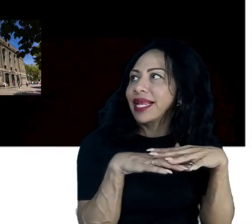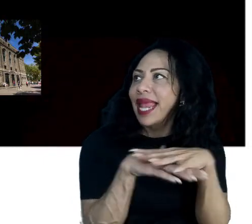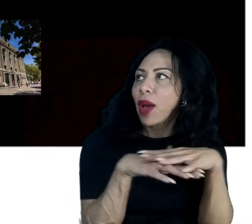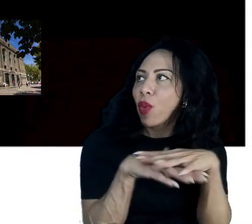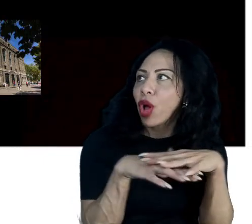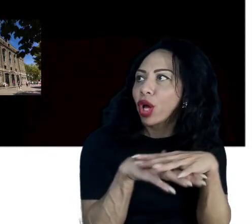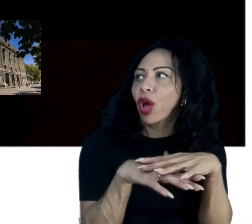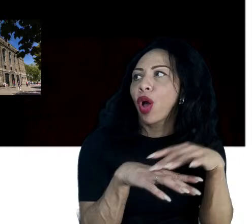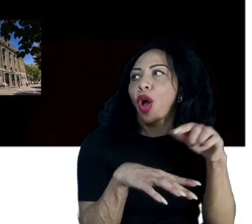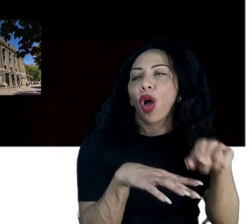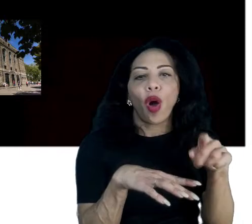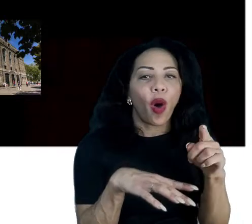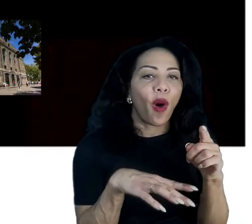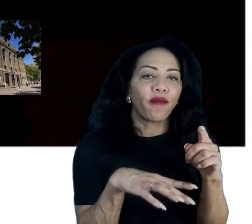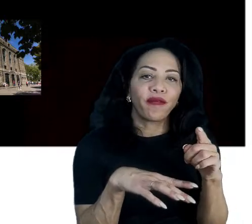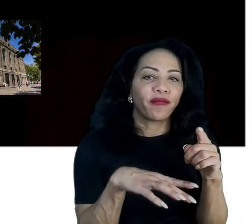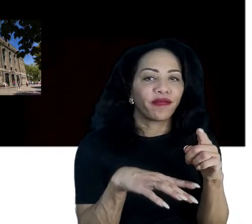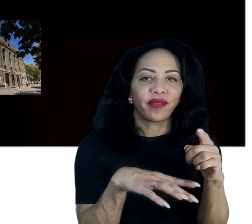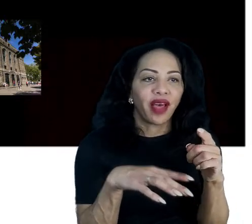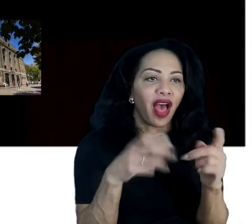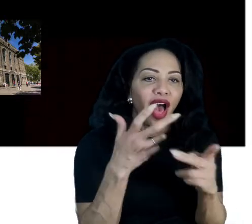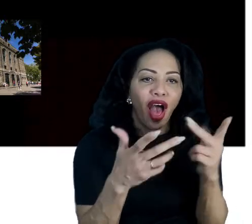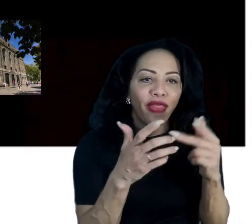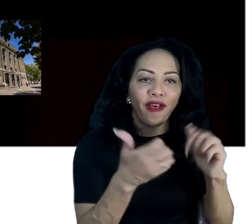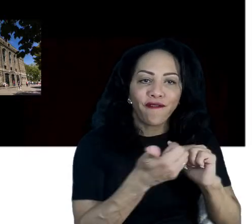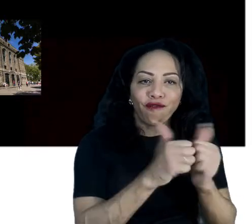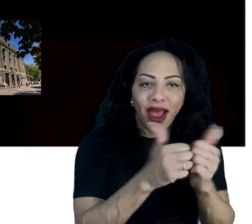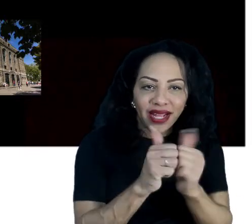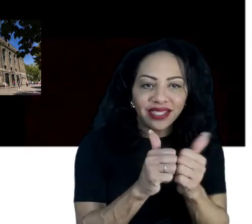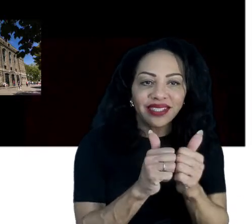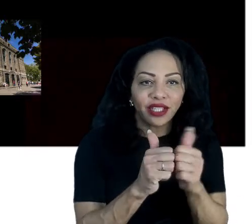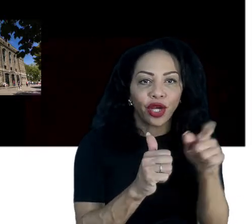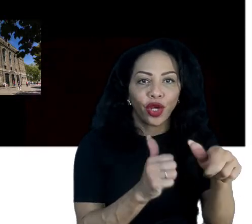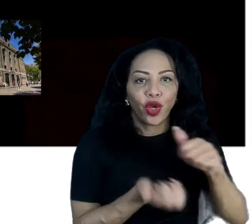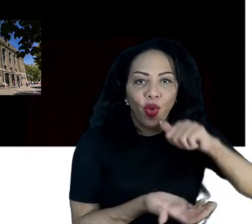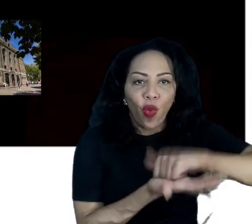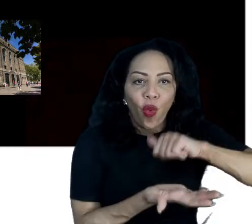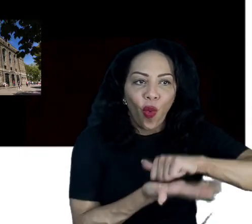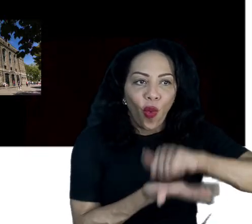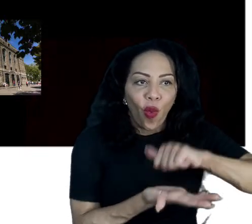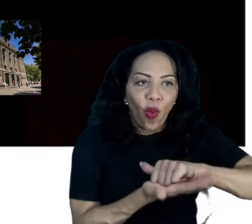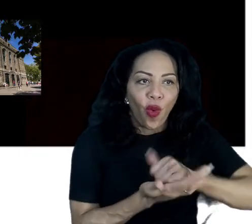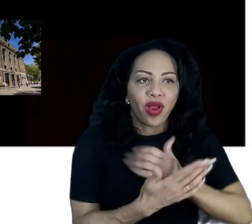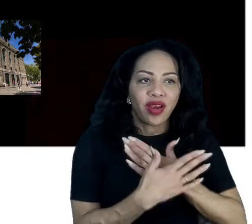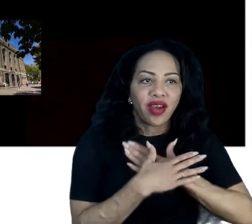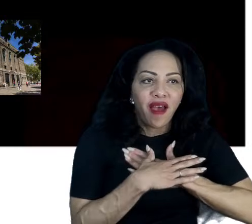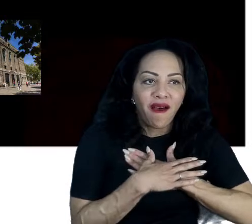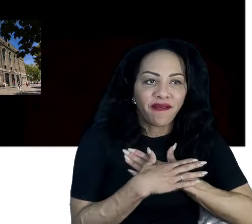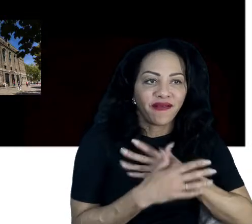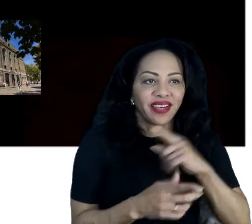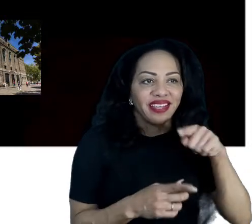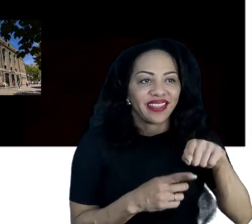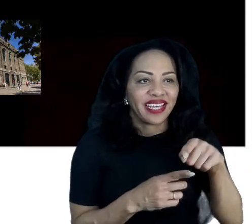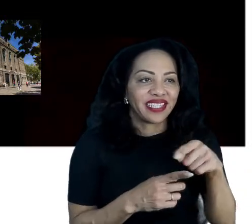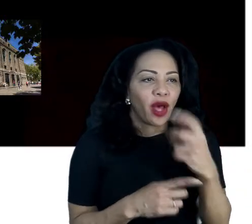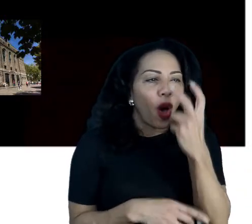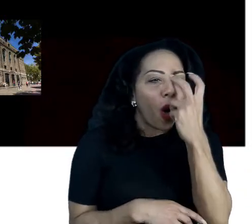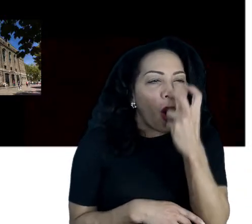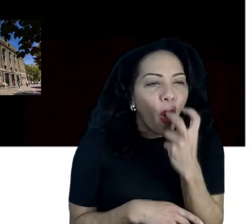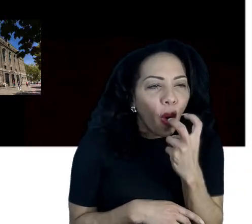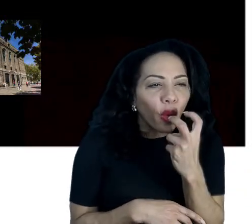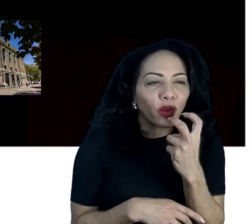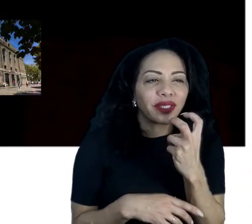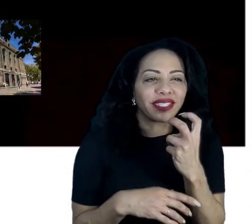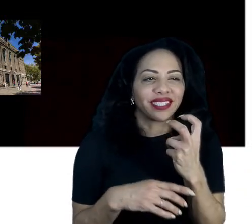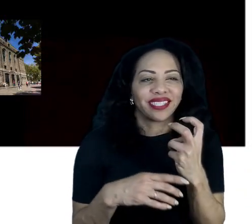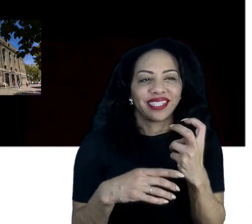telecoms enthusiasts and technologists who are really, really passionate about this stuff, old analogue tech, and they